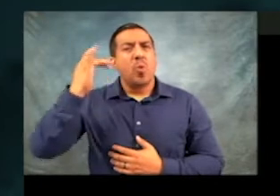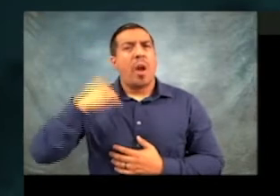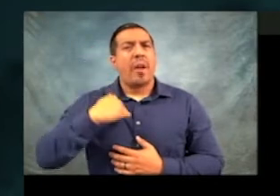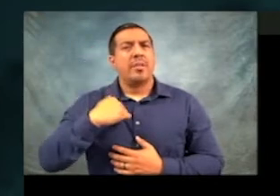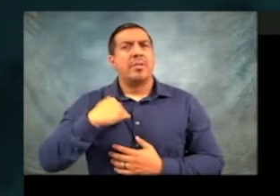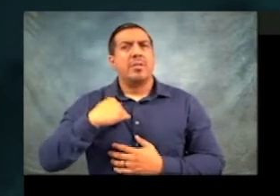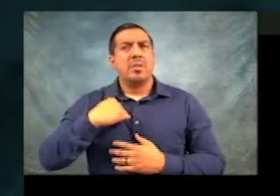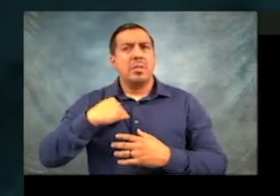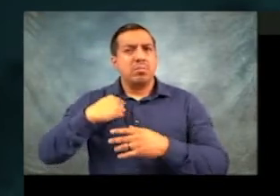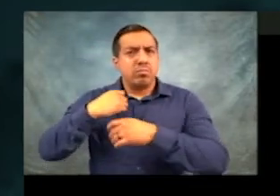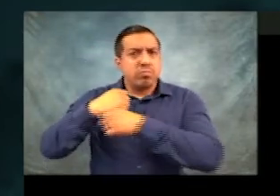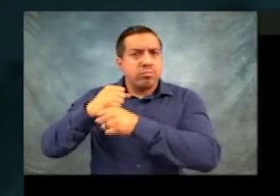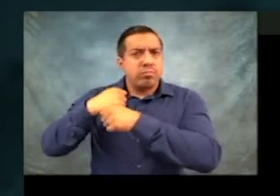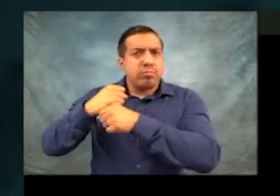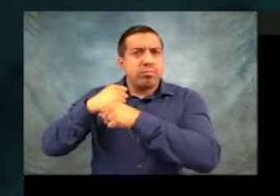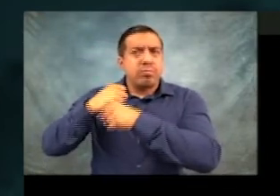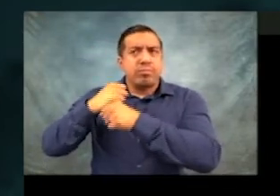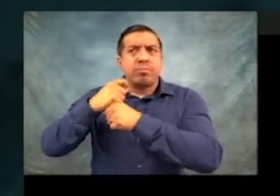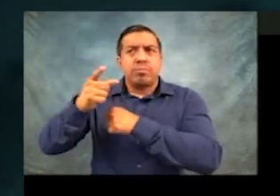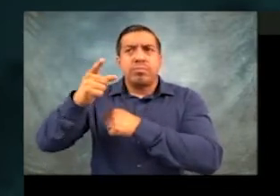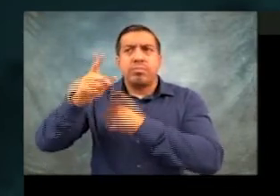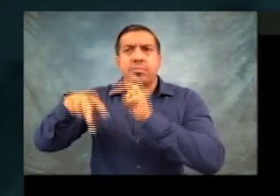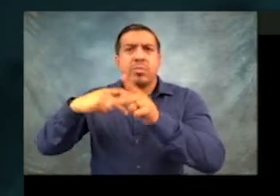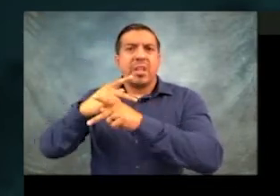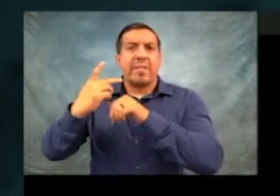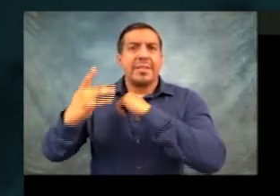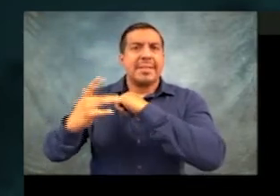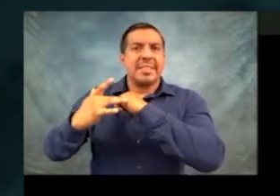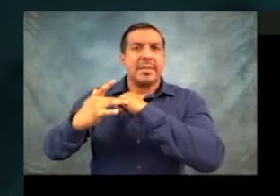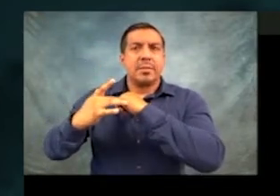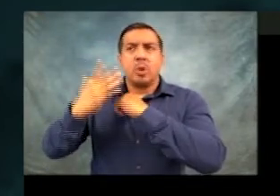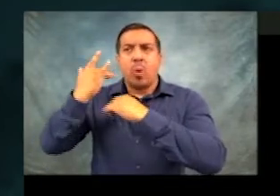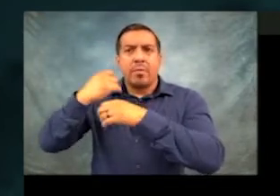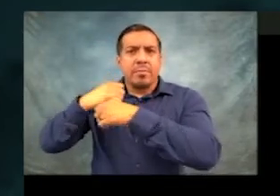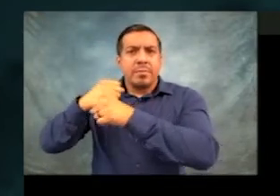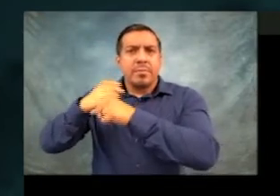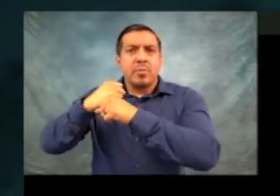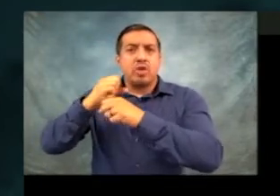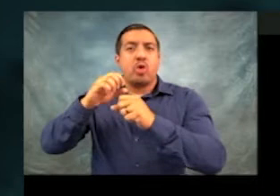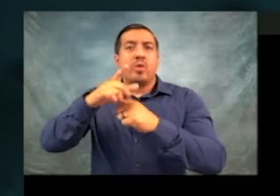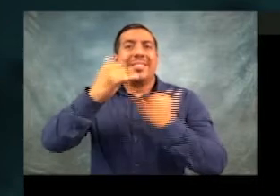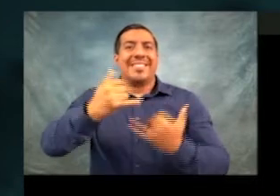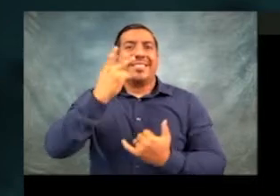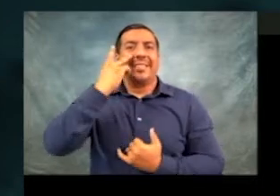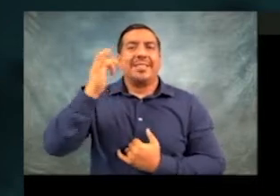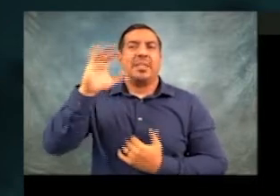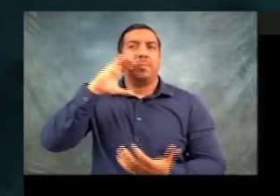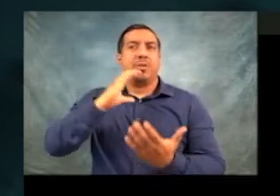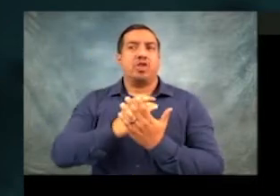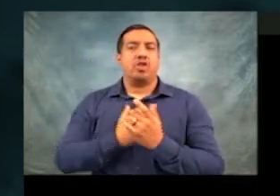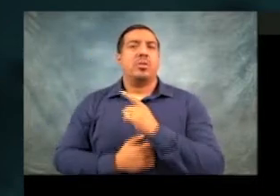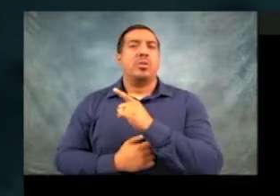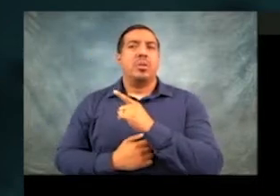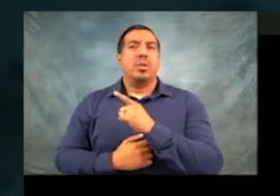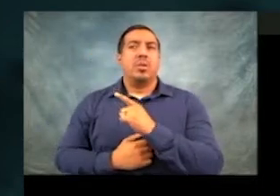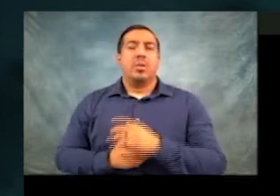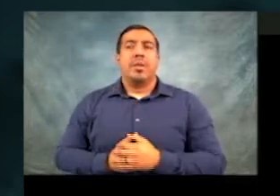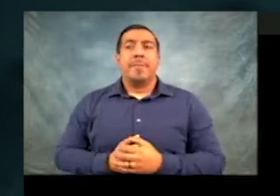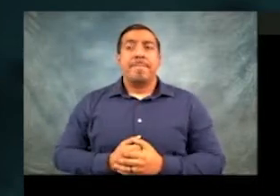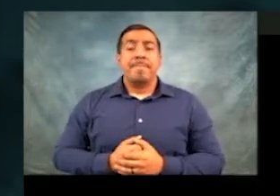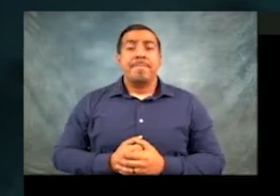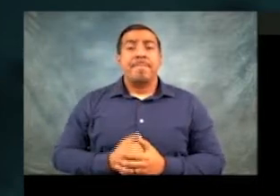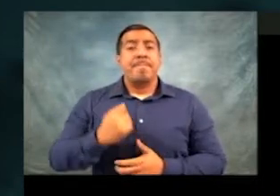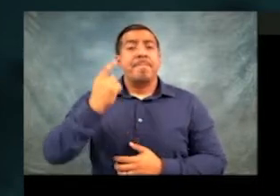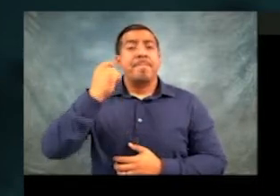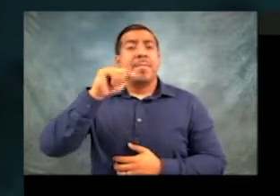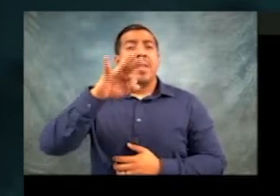much time building this narrative, this technical narrative, is so I could get you to this point here, this image. If you